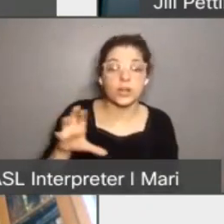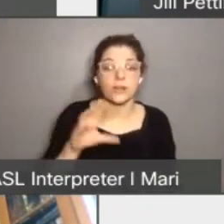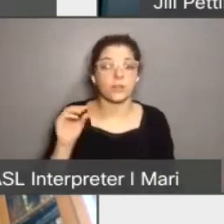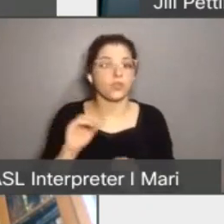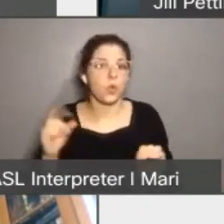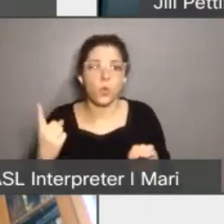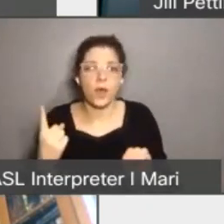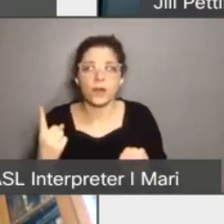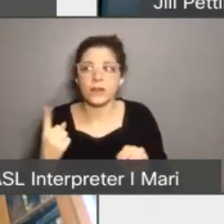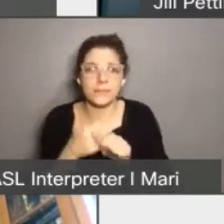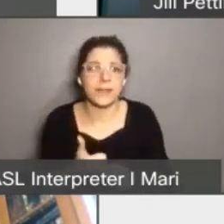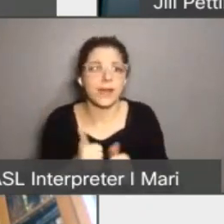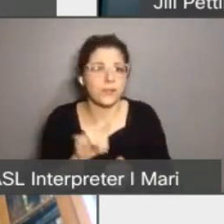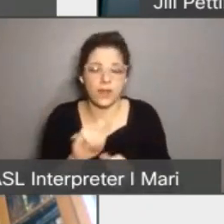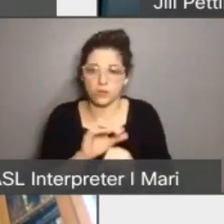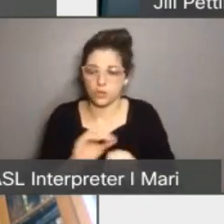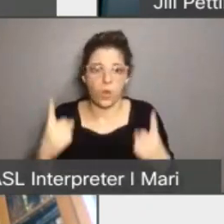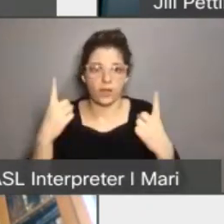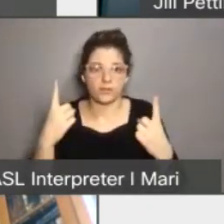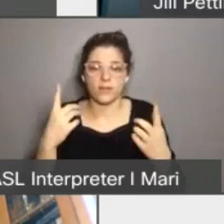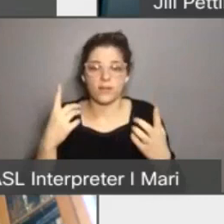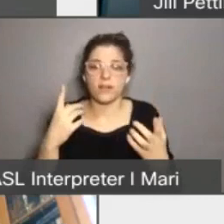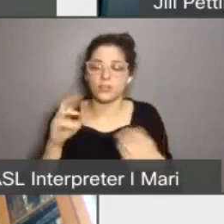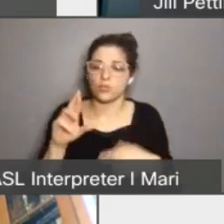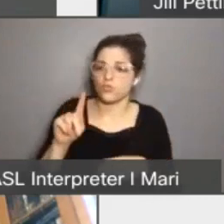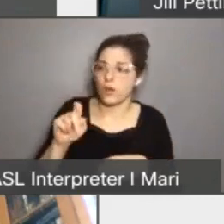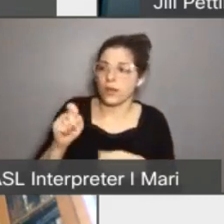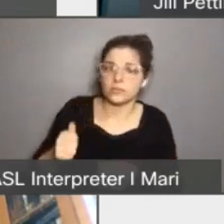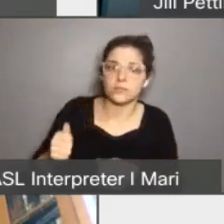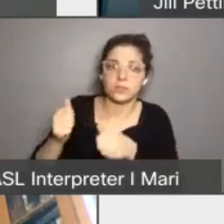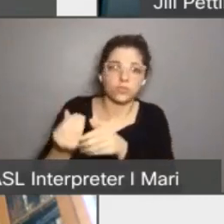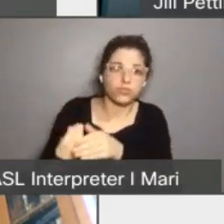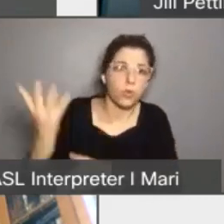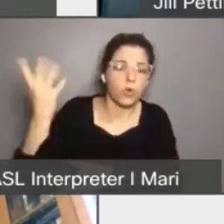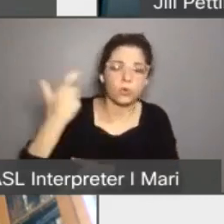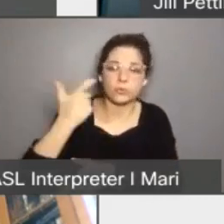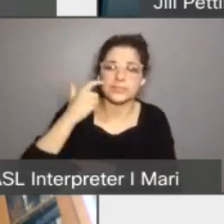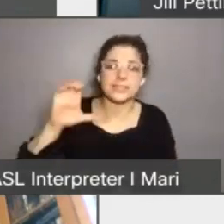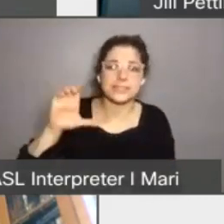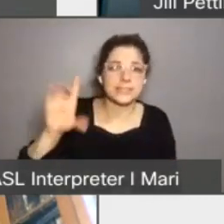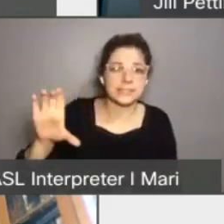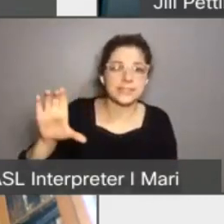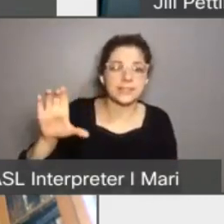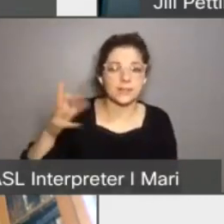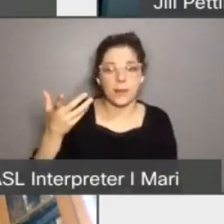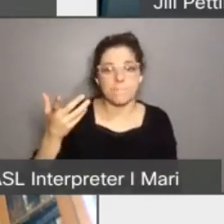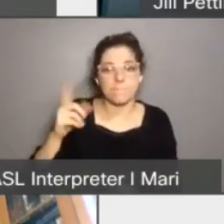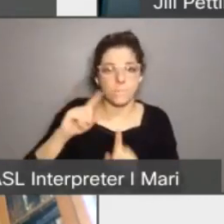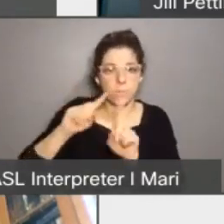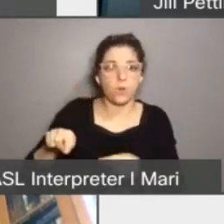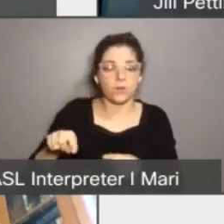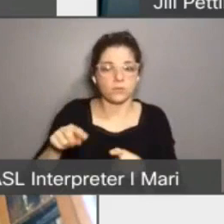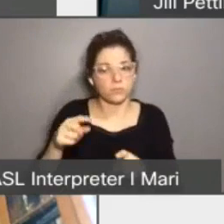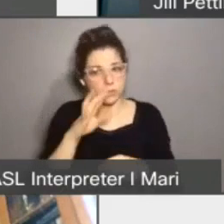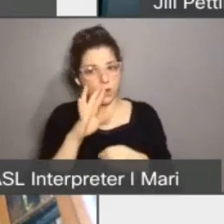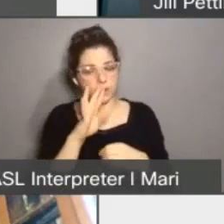has complied with this. And as the rates continue to grow in the recent CDC report, we're talking